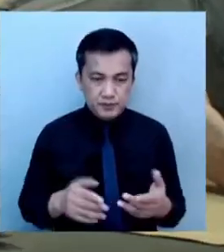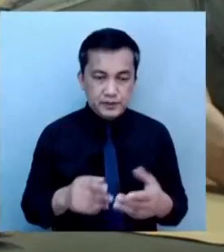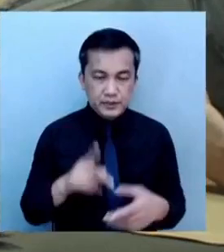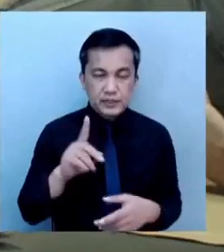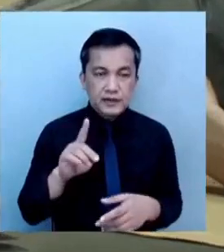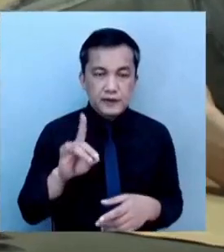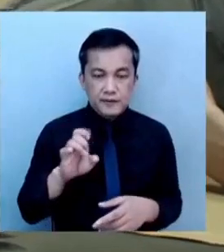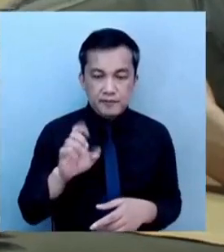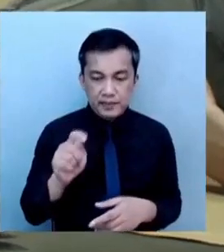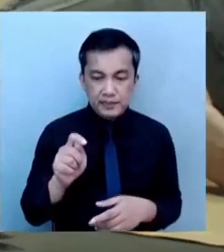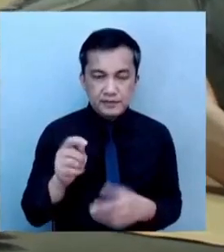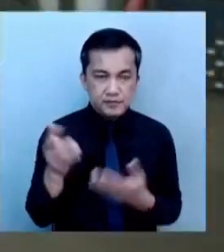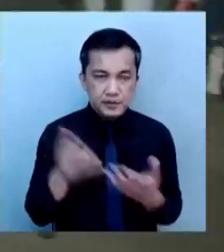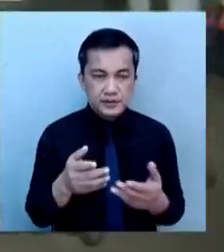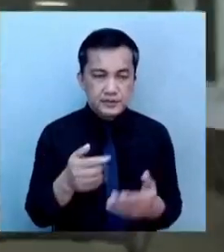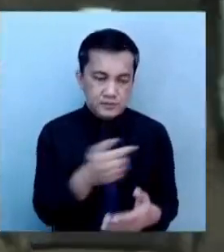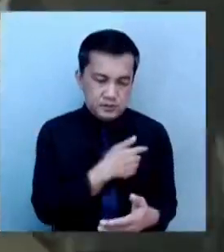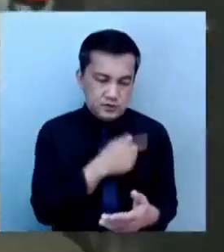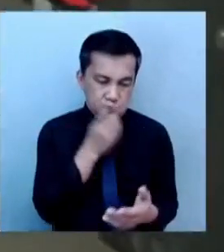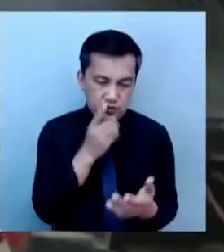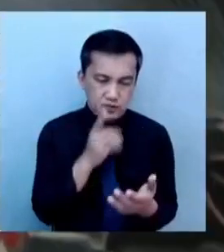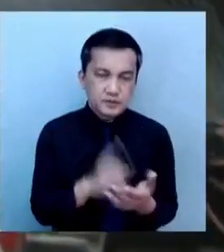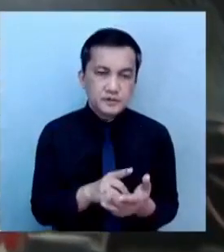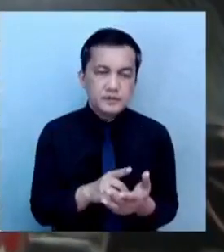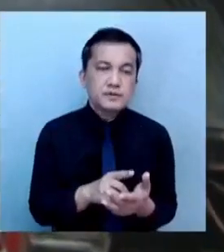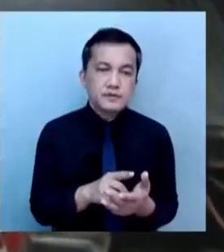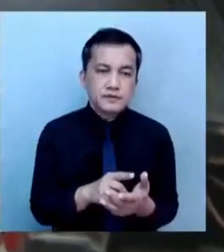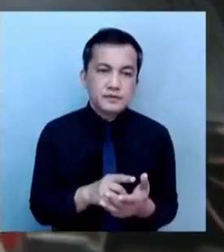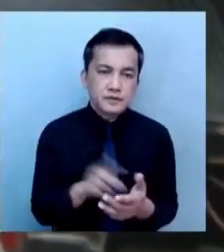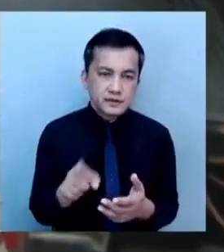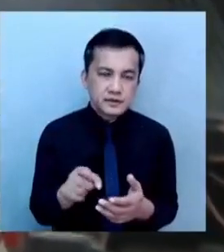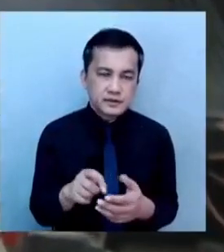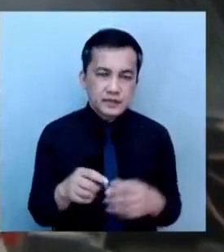them vaccination documents of their pets and metal cages.